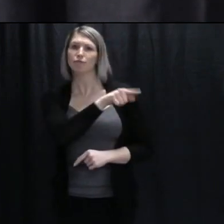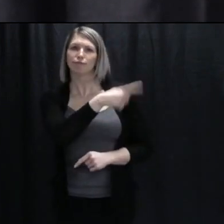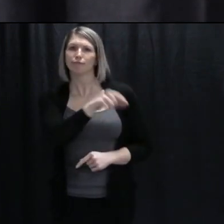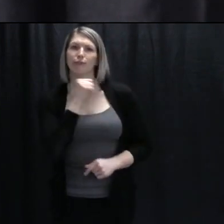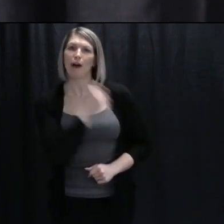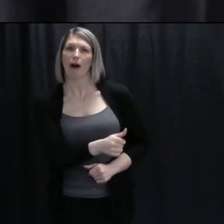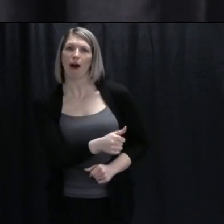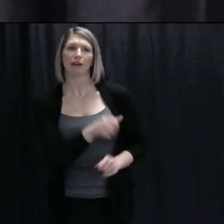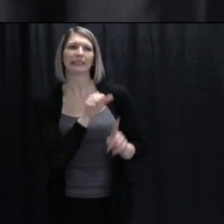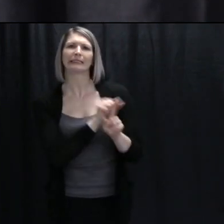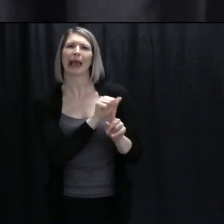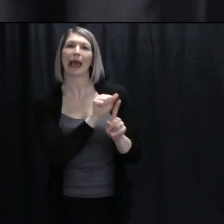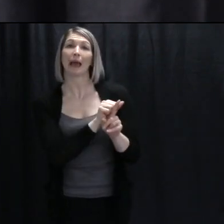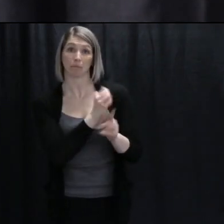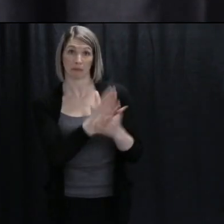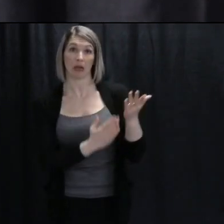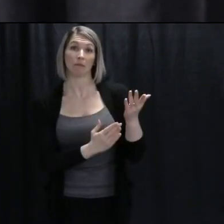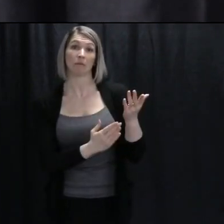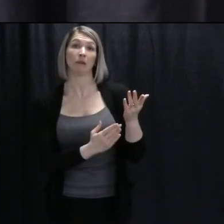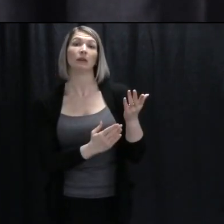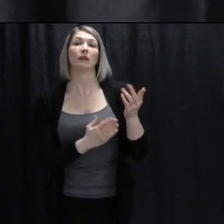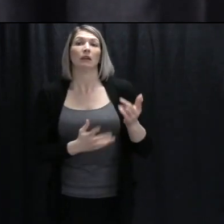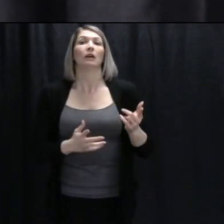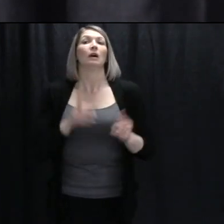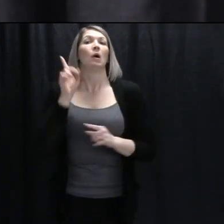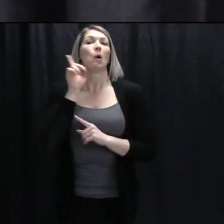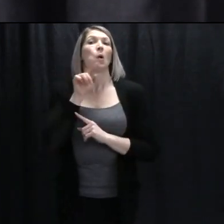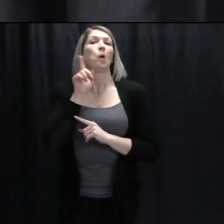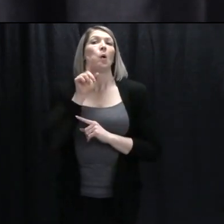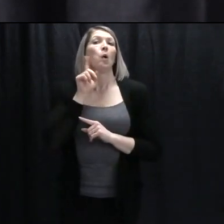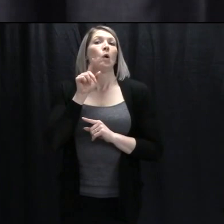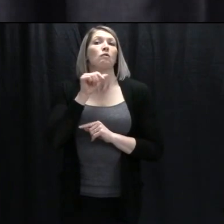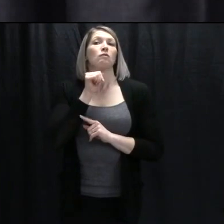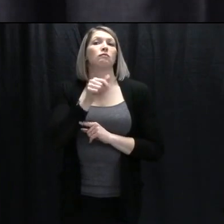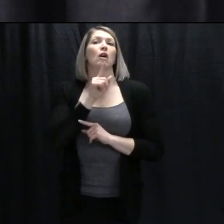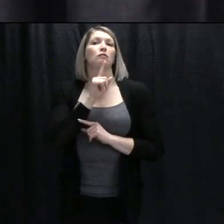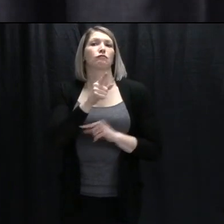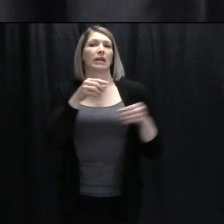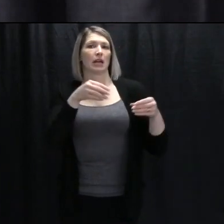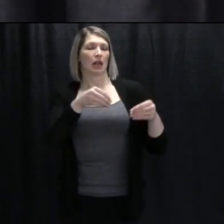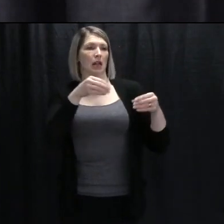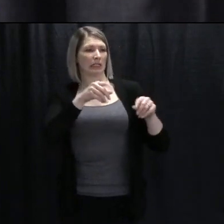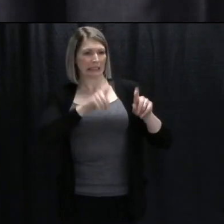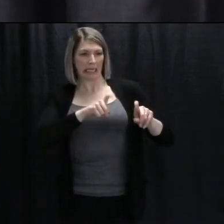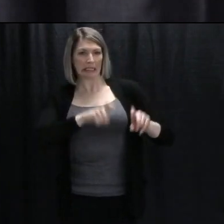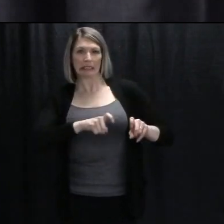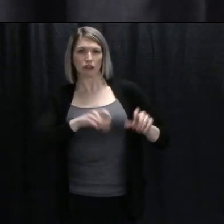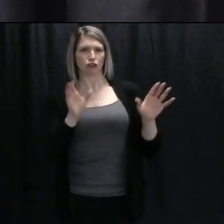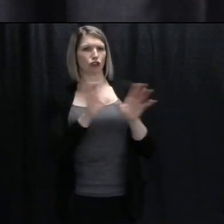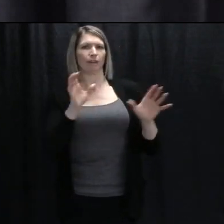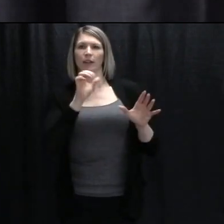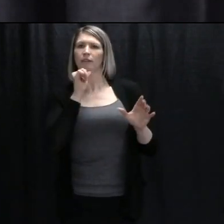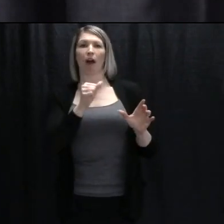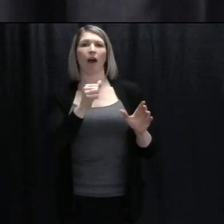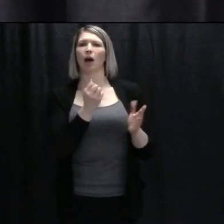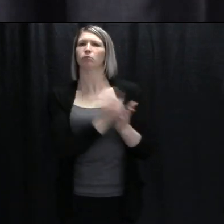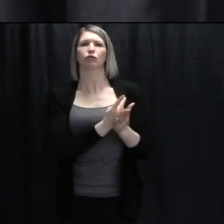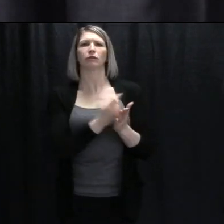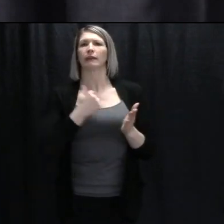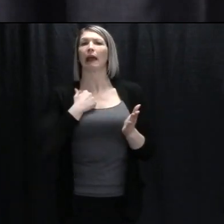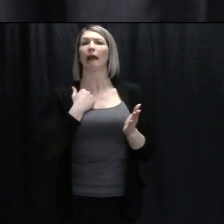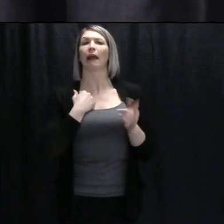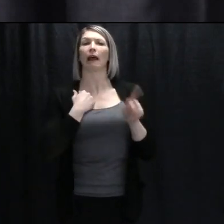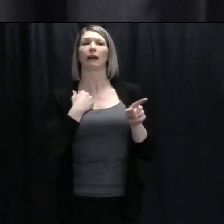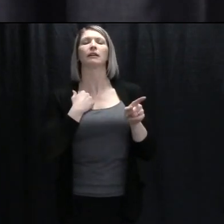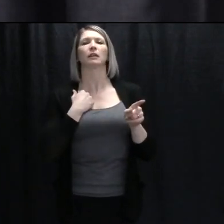would have more details of some of these, but certainly our challenge has been we're getting parts of our orders and we're getting the rest